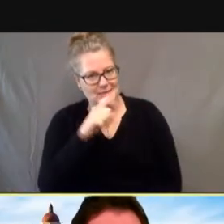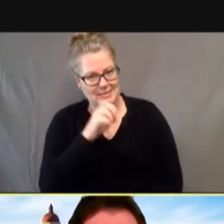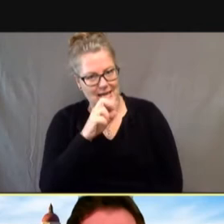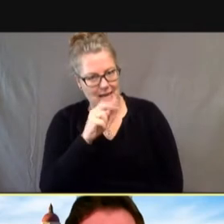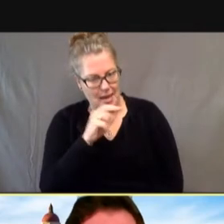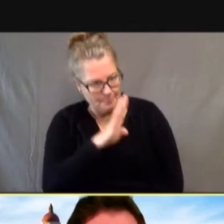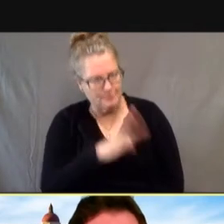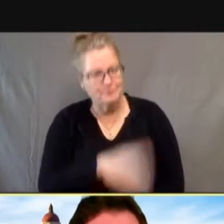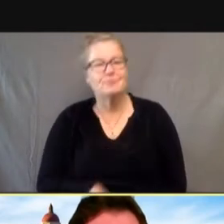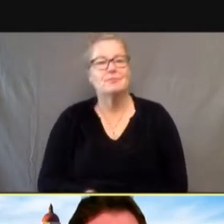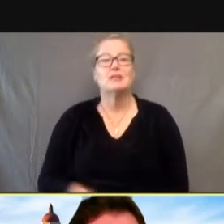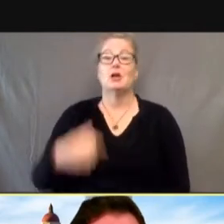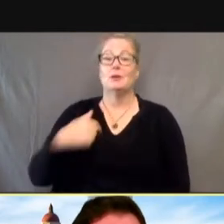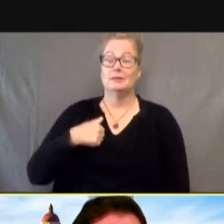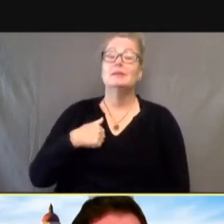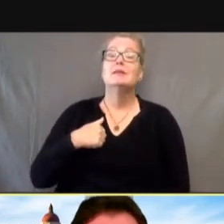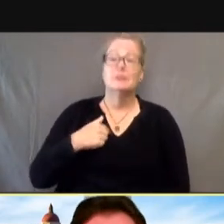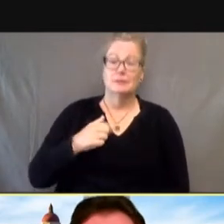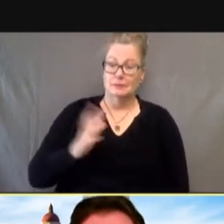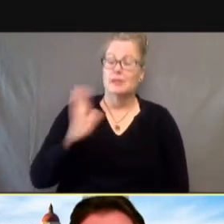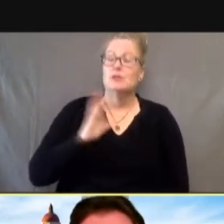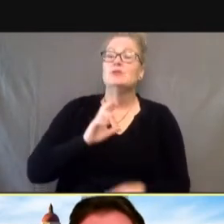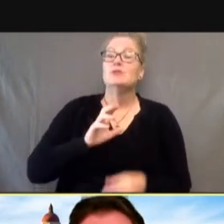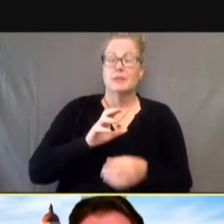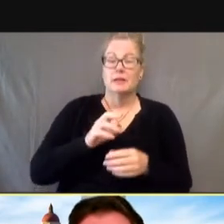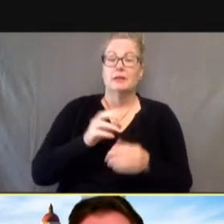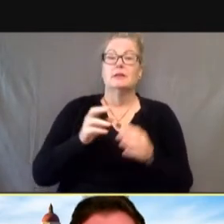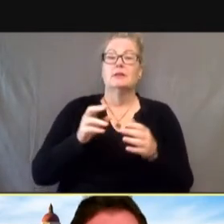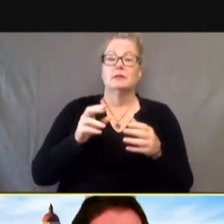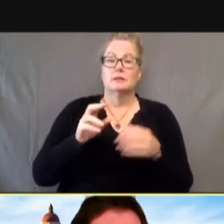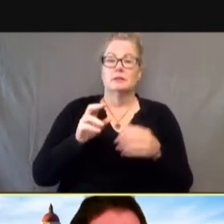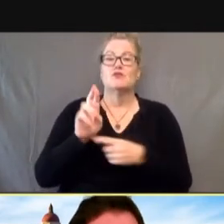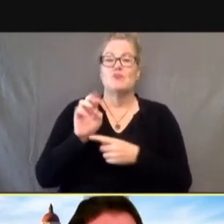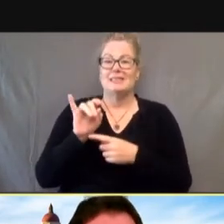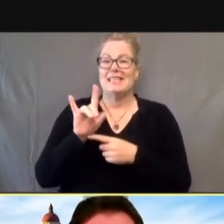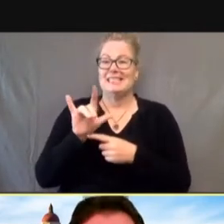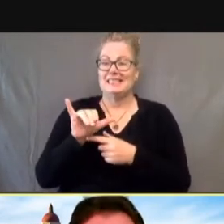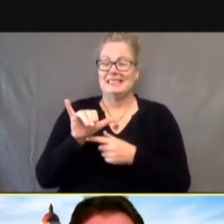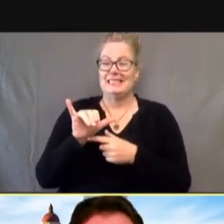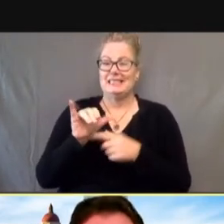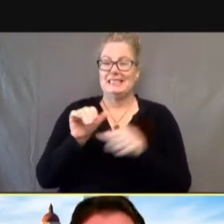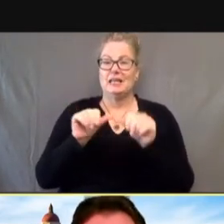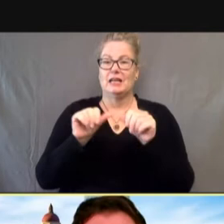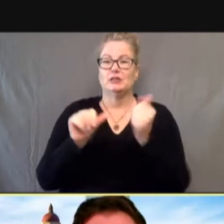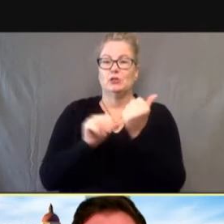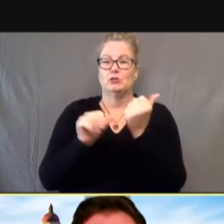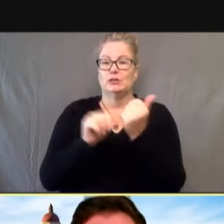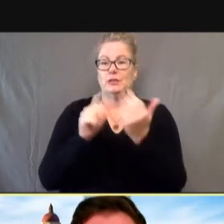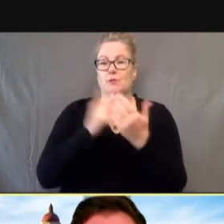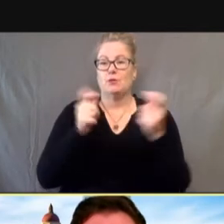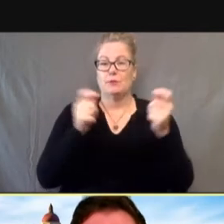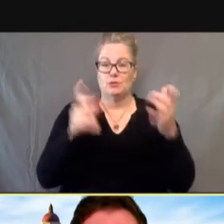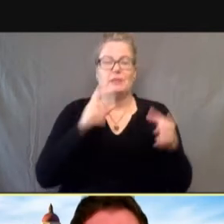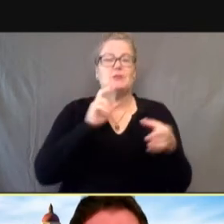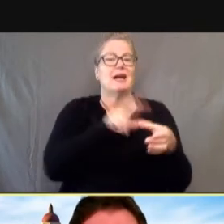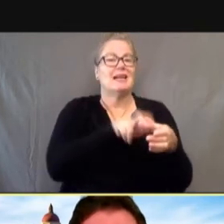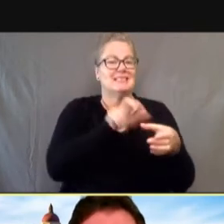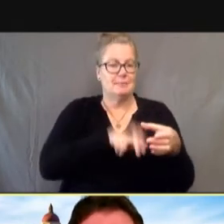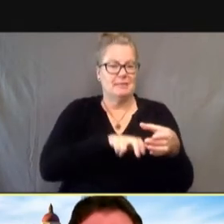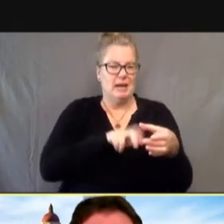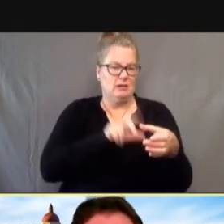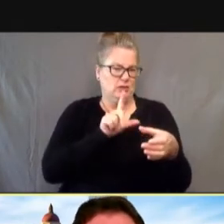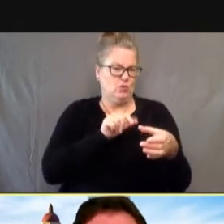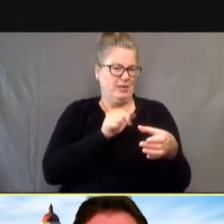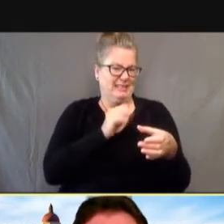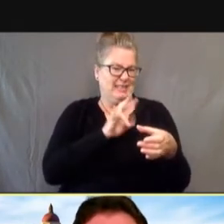the residency associate program director in 2017 and began to think about the next phase of my career. And I noticed